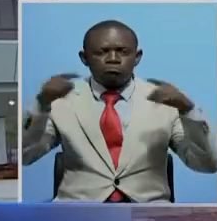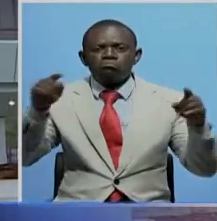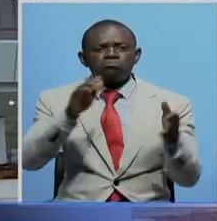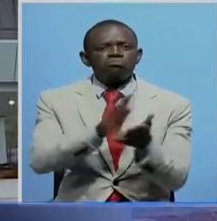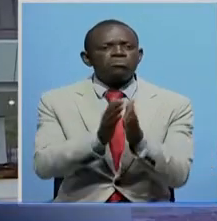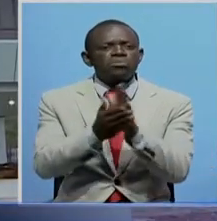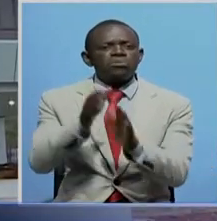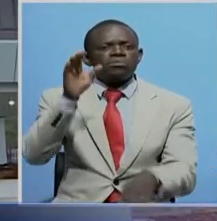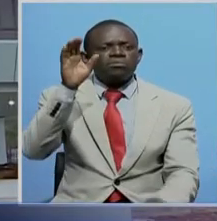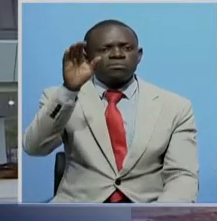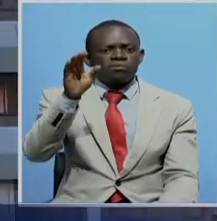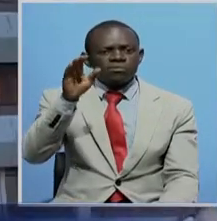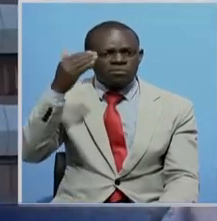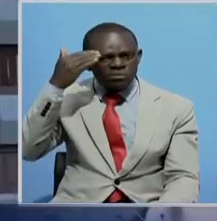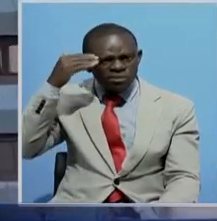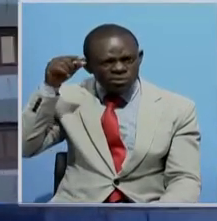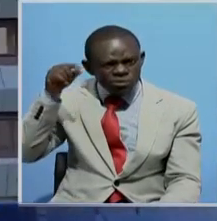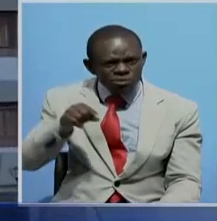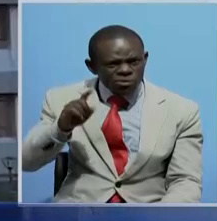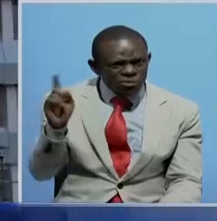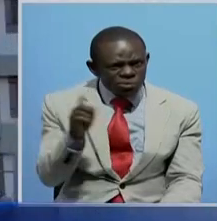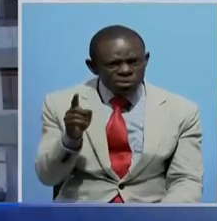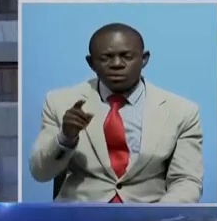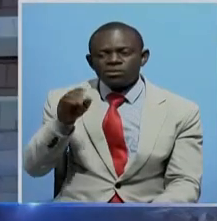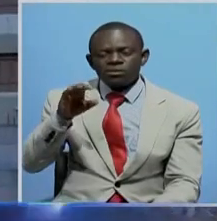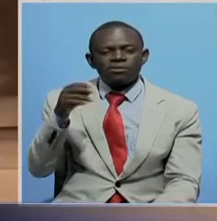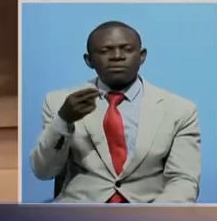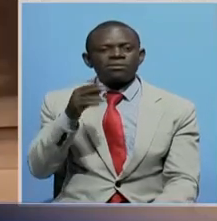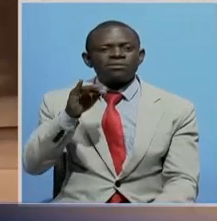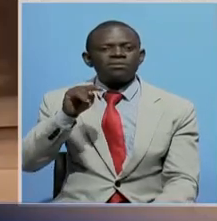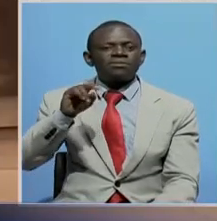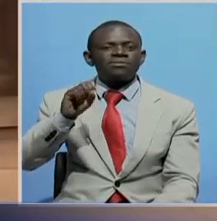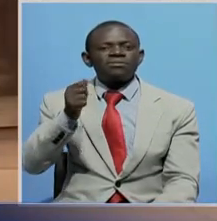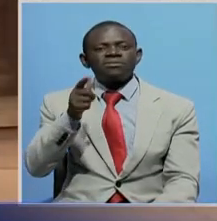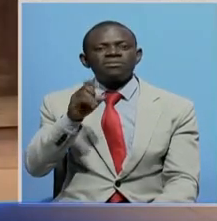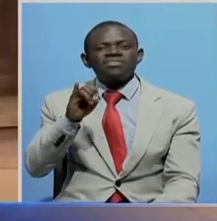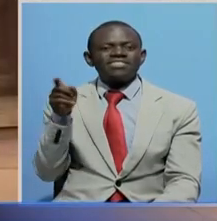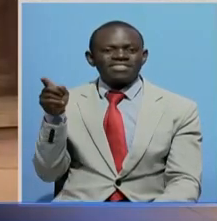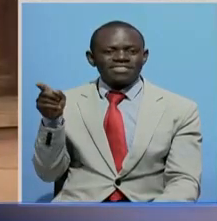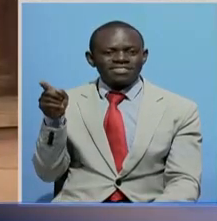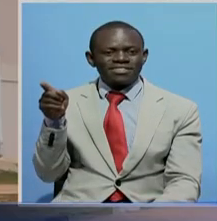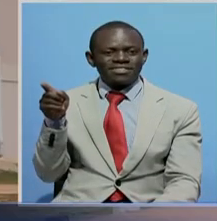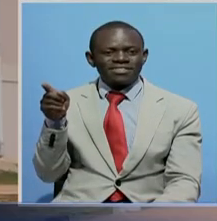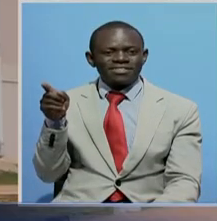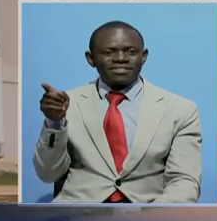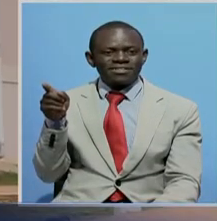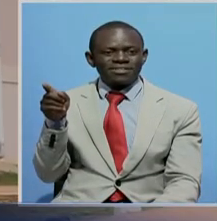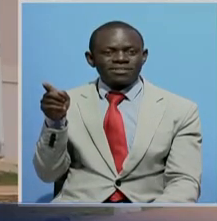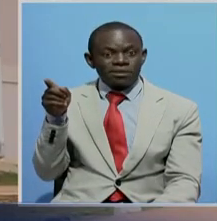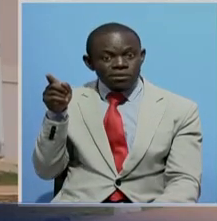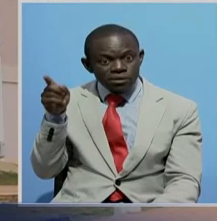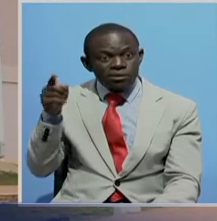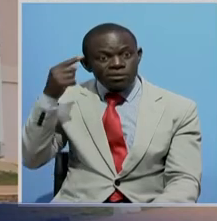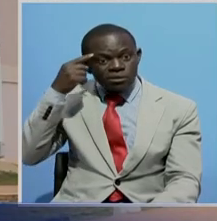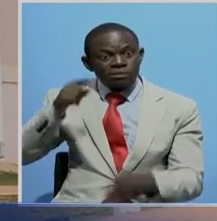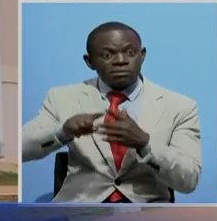witnessed unprecedented growth and seen new infrastructure. One of the new projects government embarked on is the construction of this